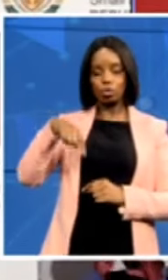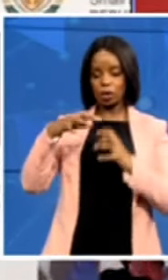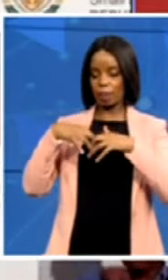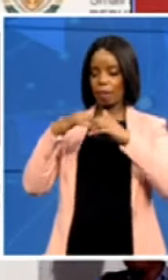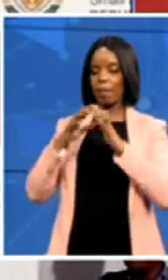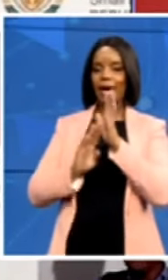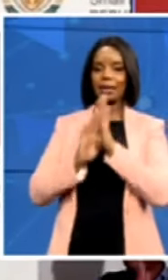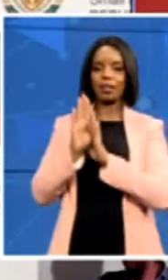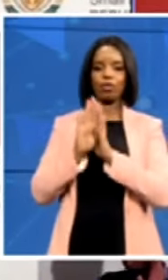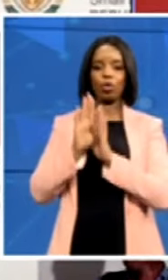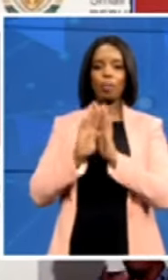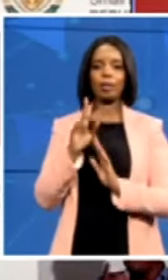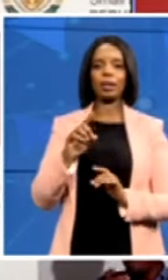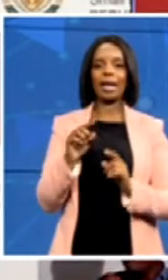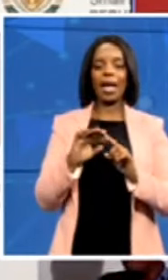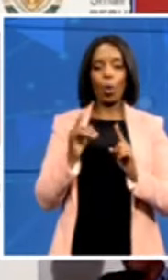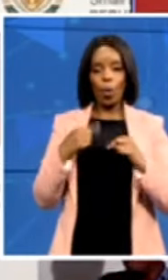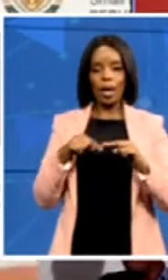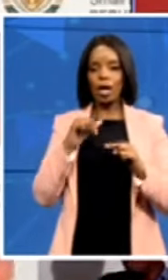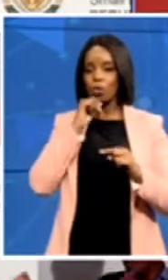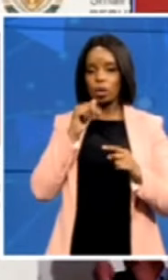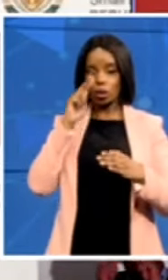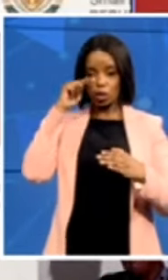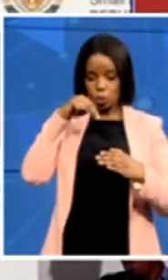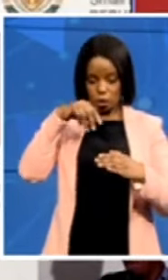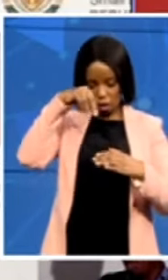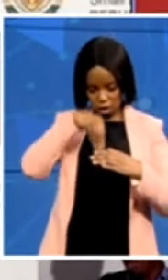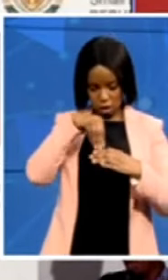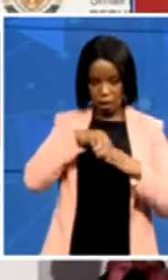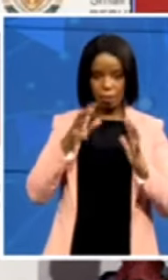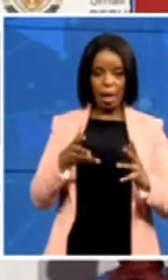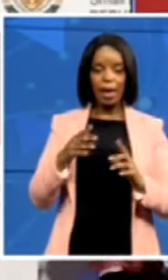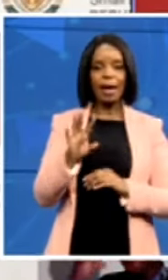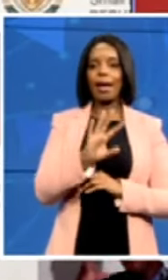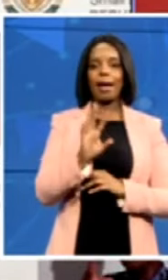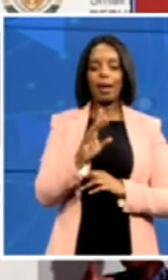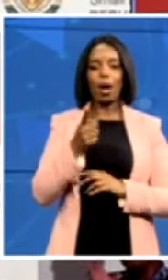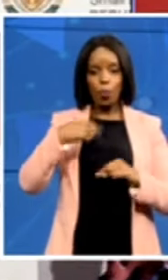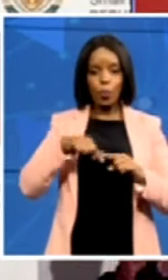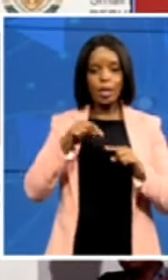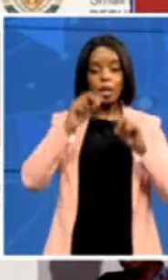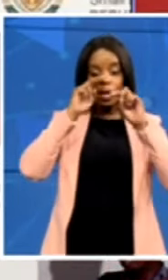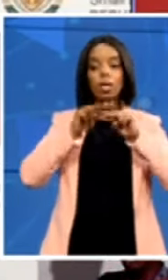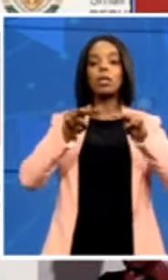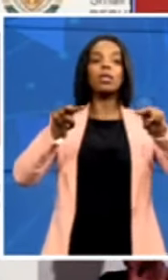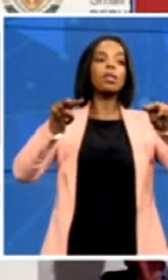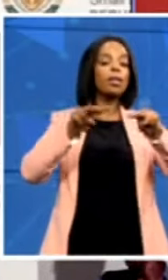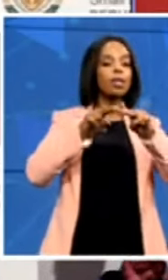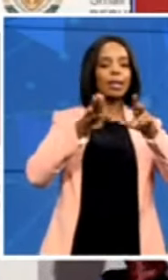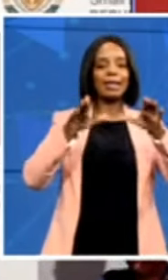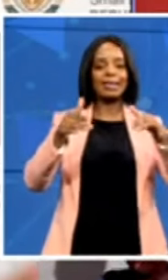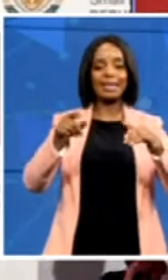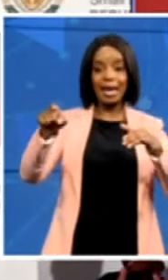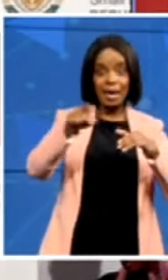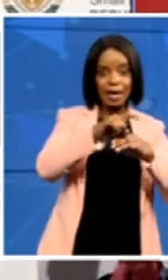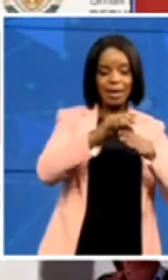policies that we develop are policies that must look at the wider sector that we are leading, the private sector, our communities, and